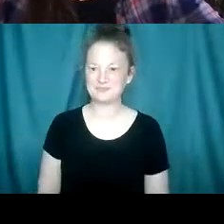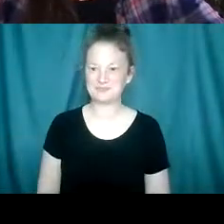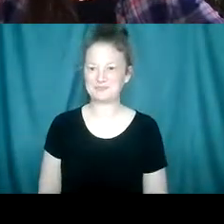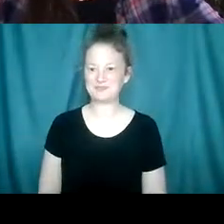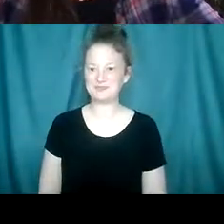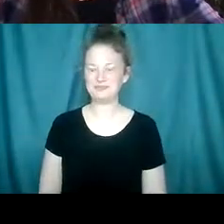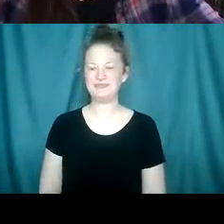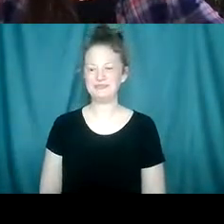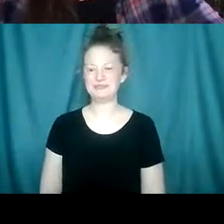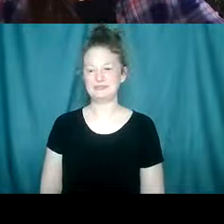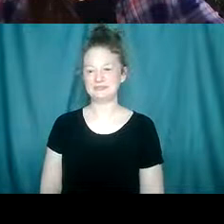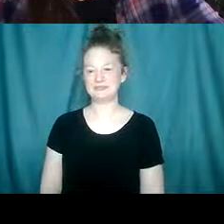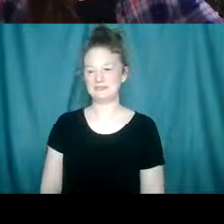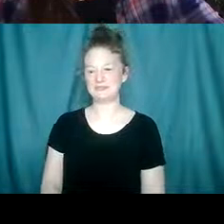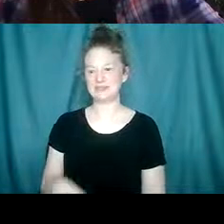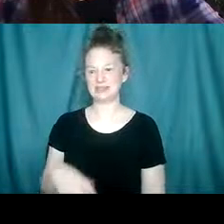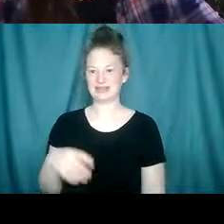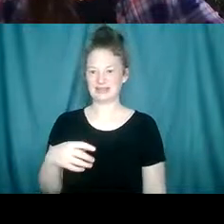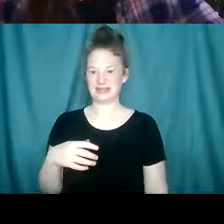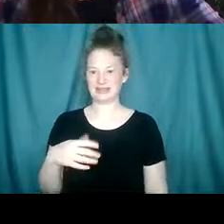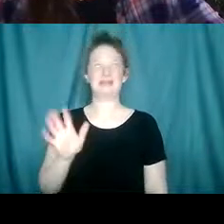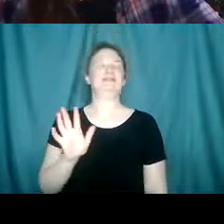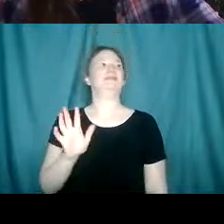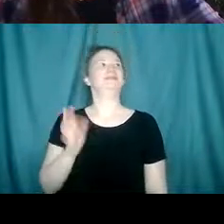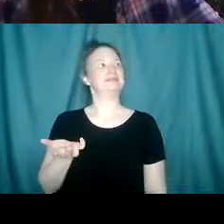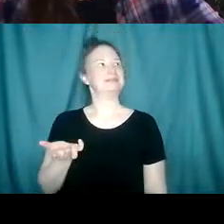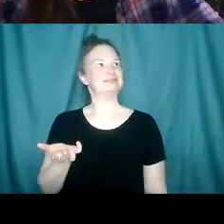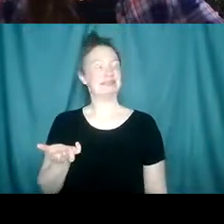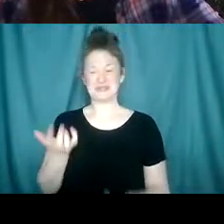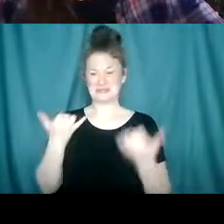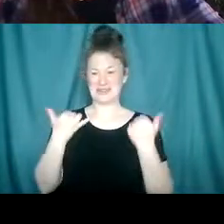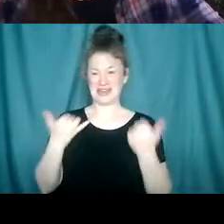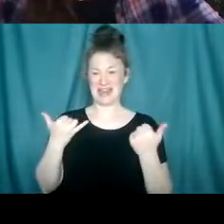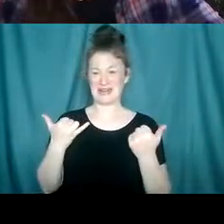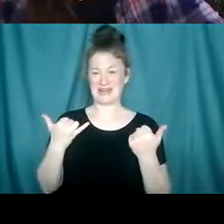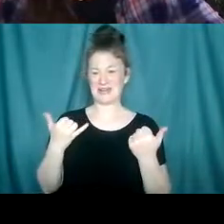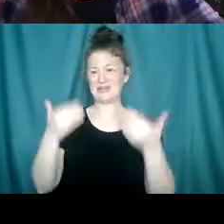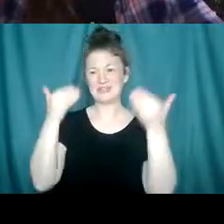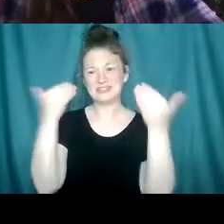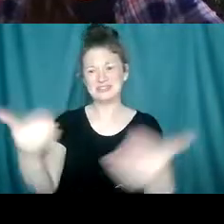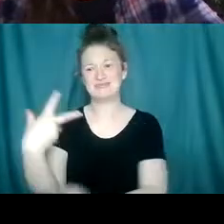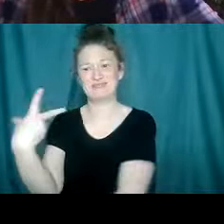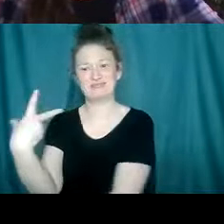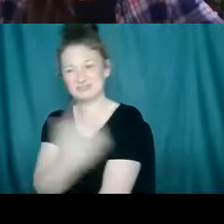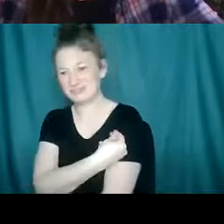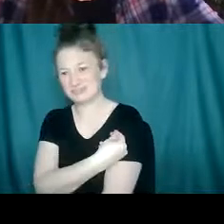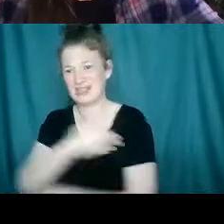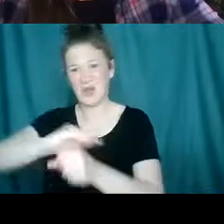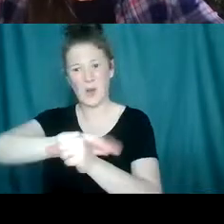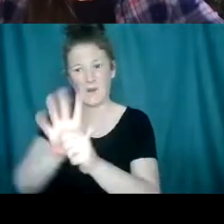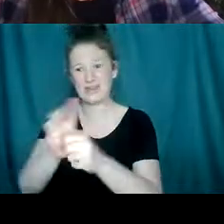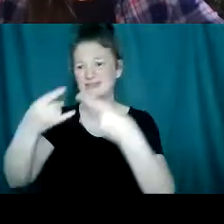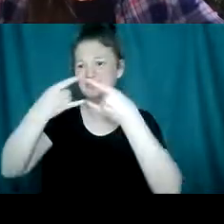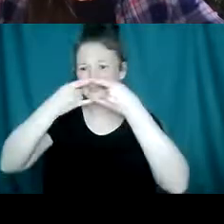Well, this really catches me off guard, but right now I want to tell everybody, get vaccinated, wear your mask, and